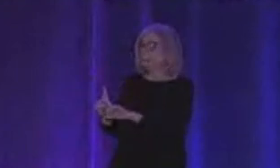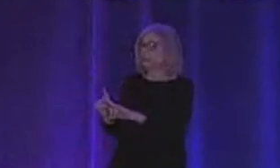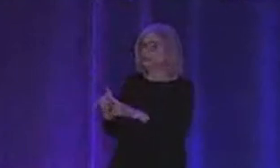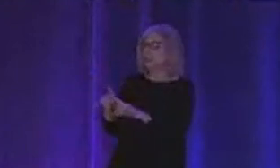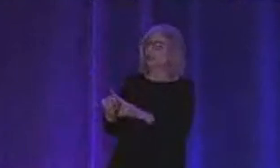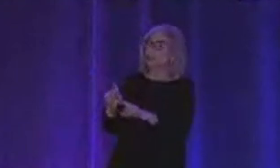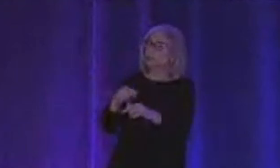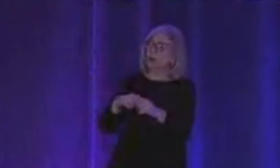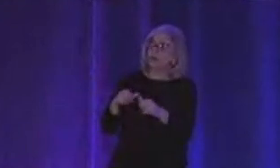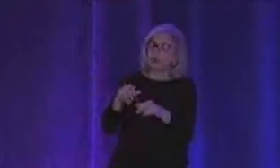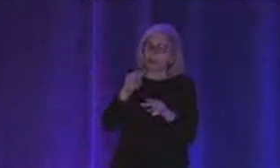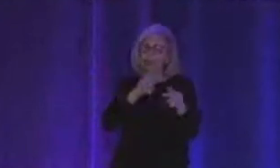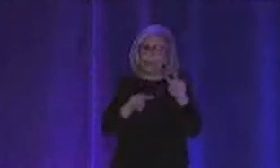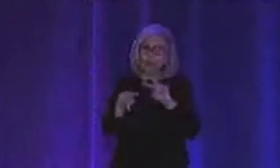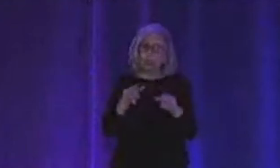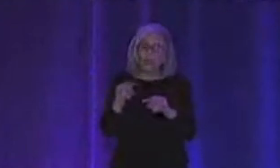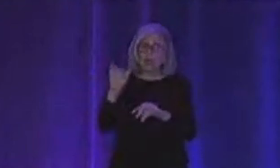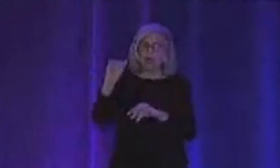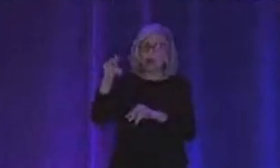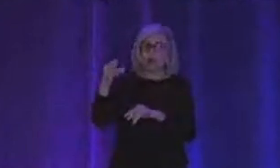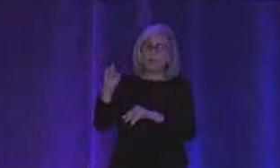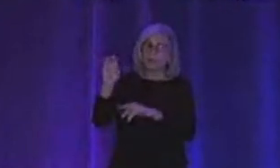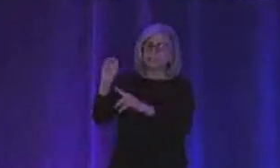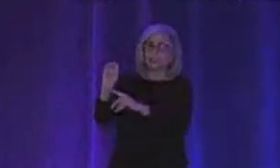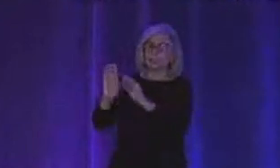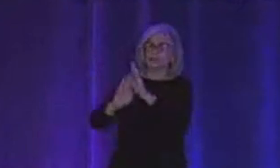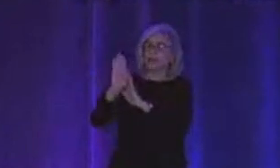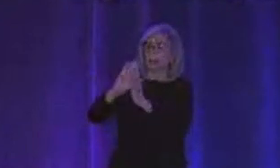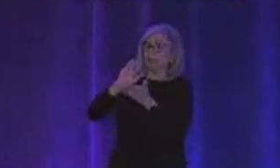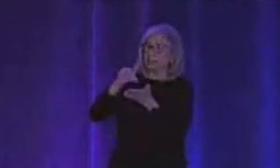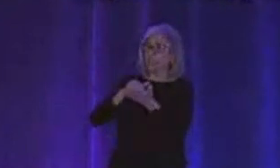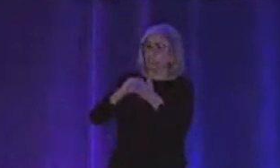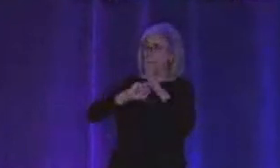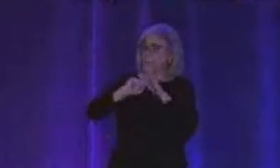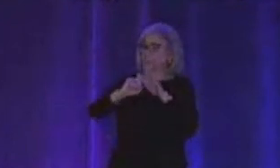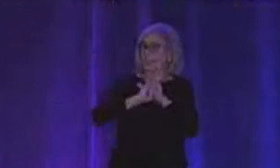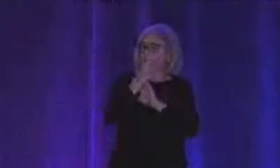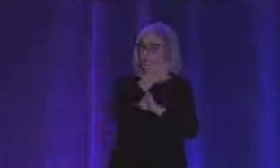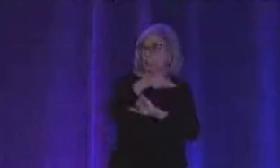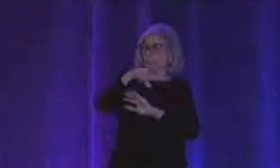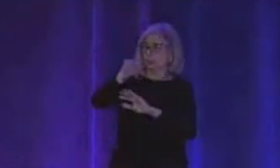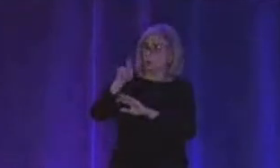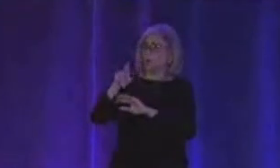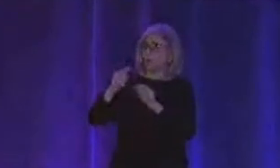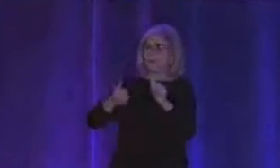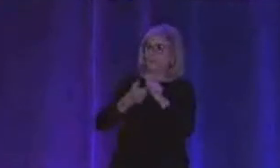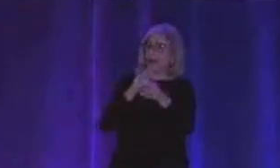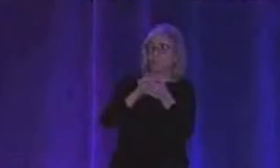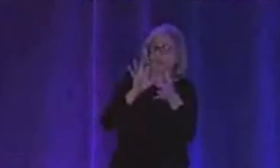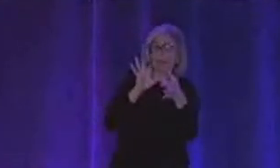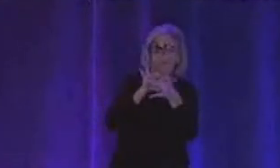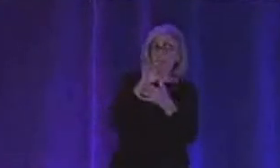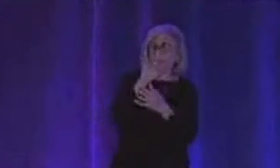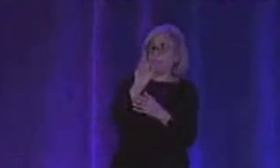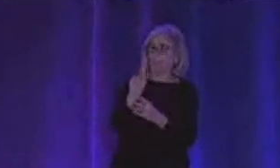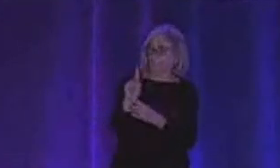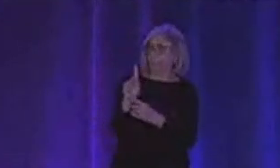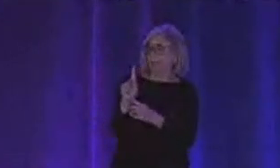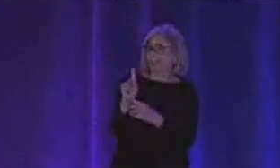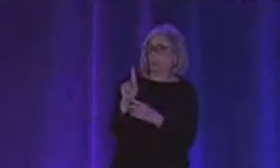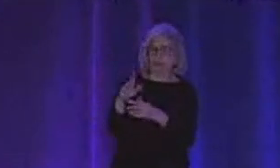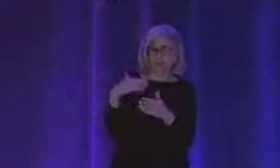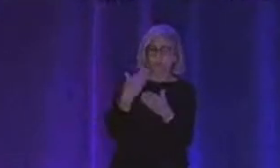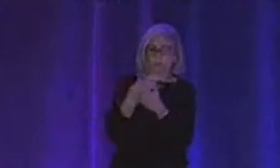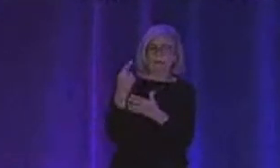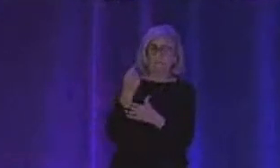out the Auth0 Developer Center. You can either scan that QR code or follow that link to be able to get